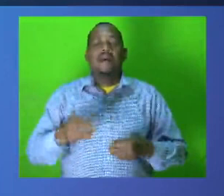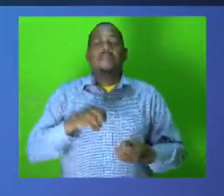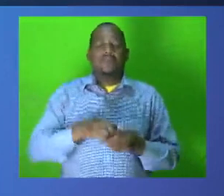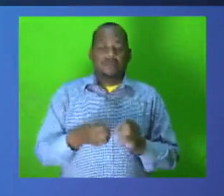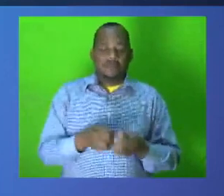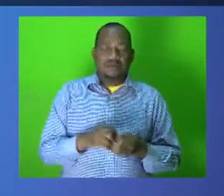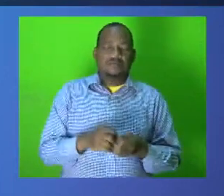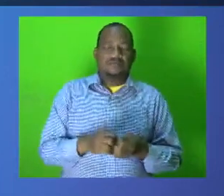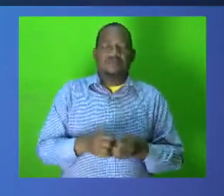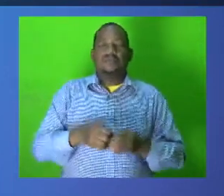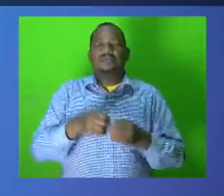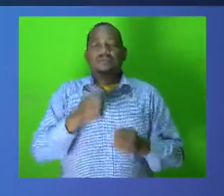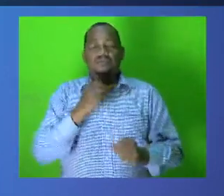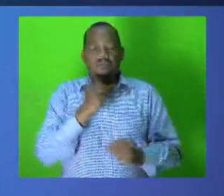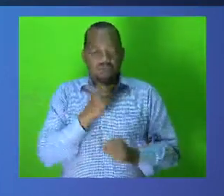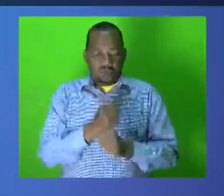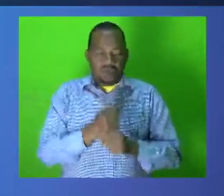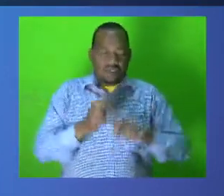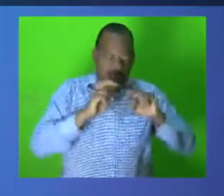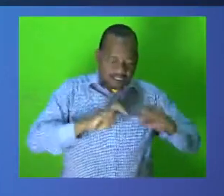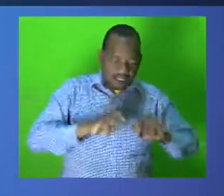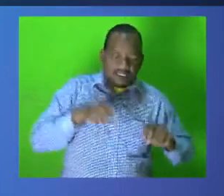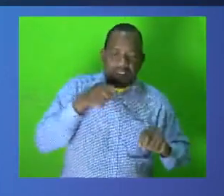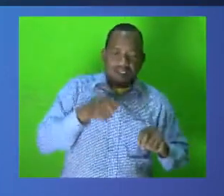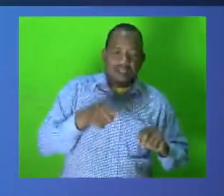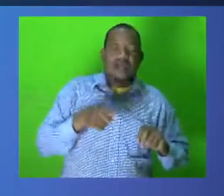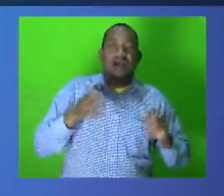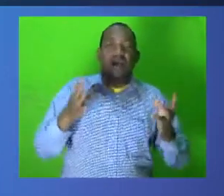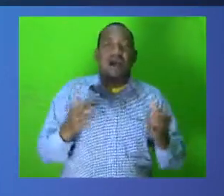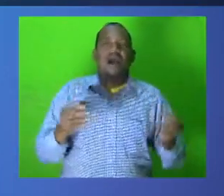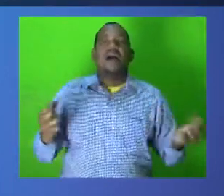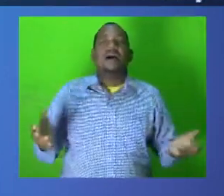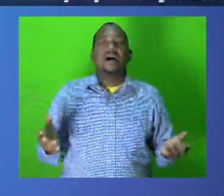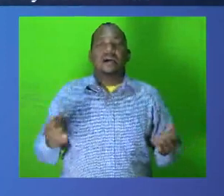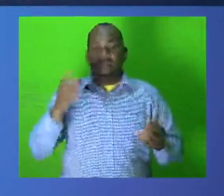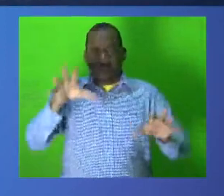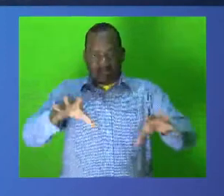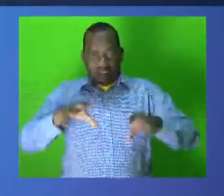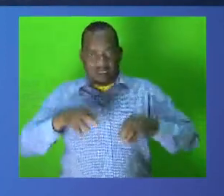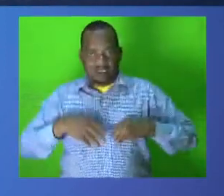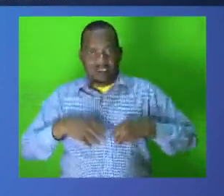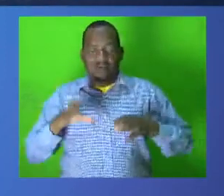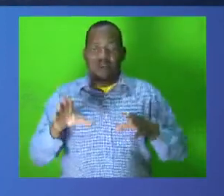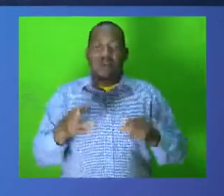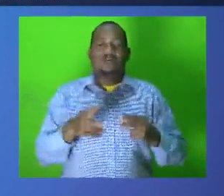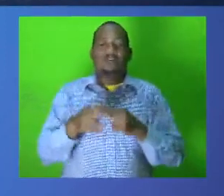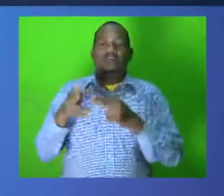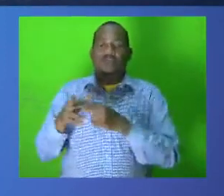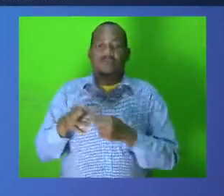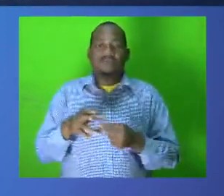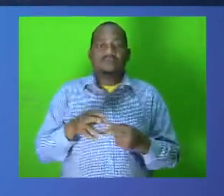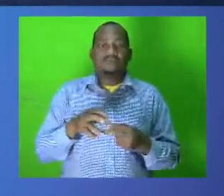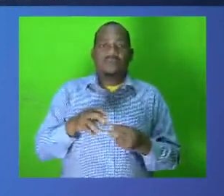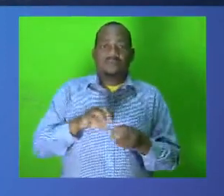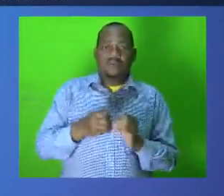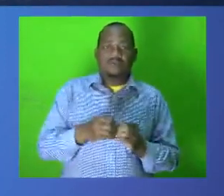existing or coming problems. Also, researchers, they work with that. Example, the current